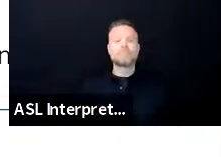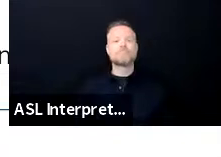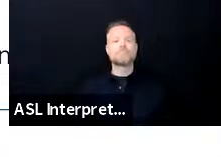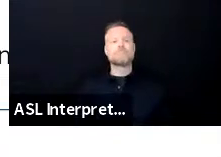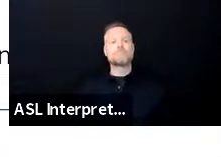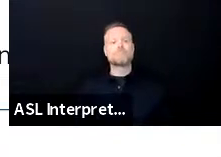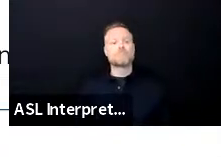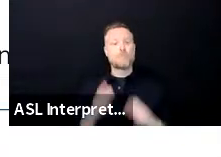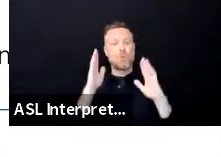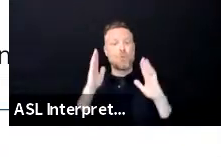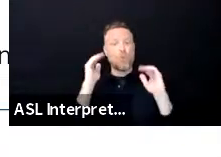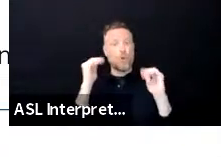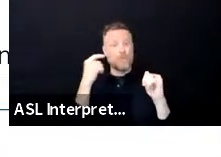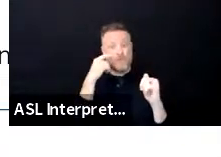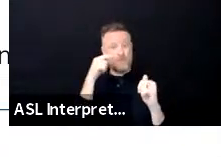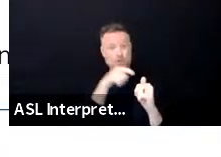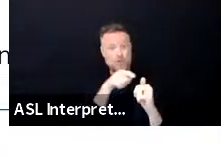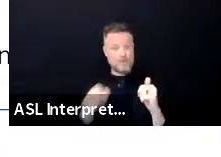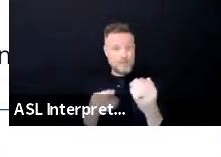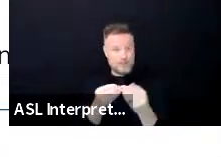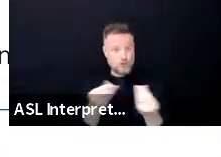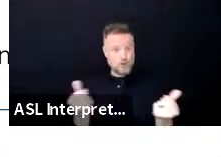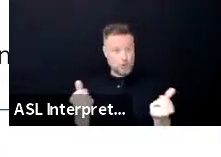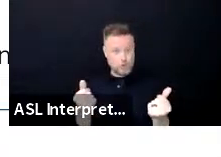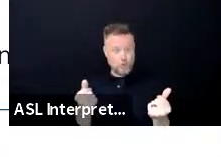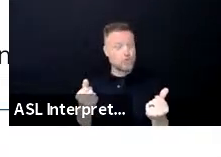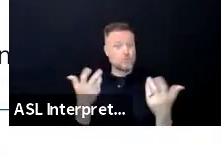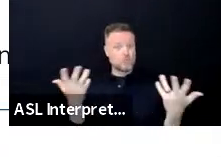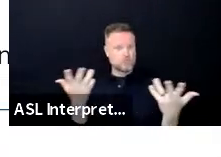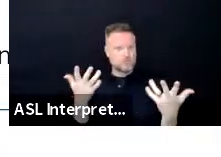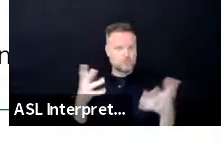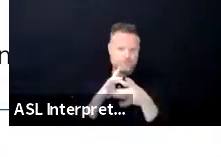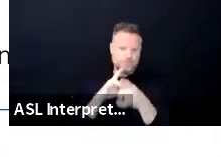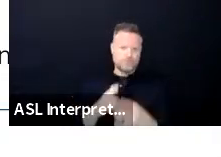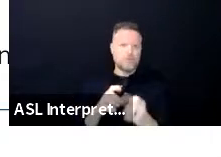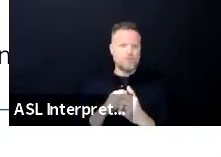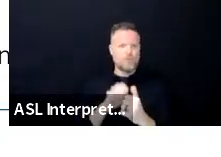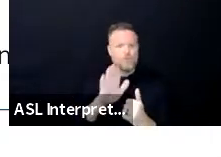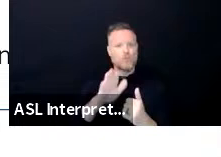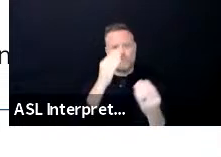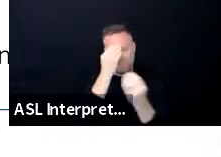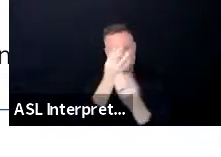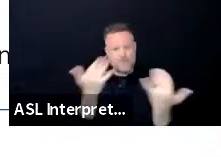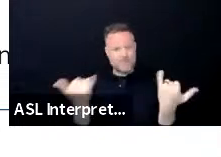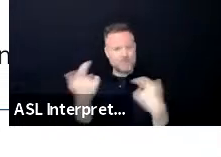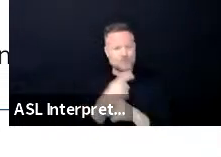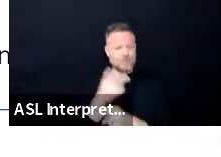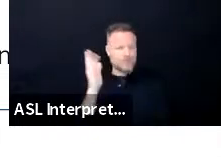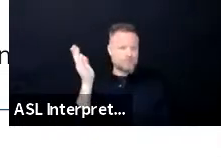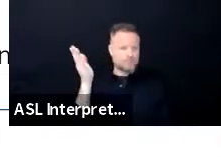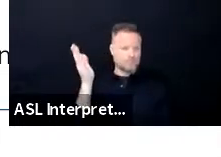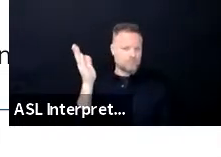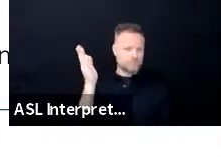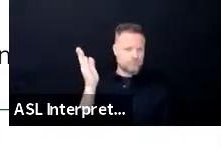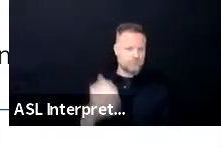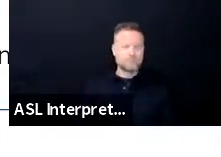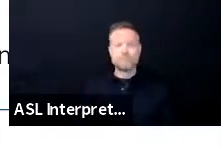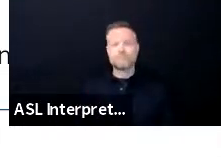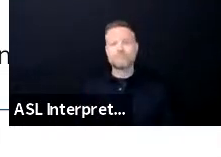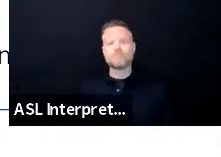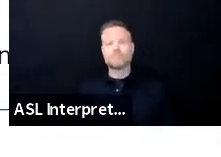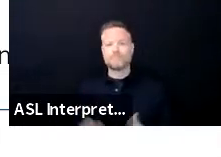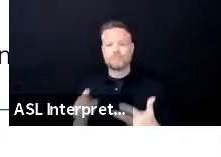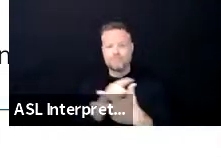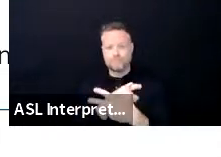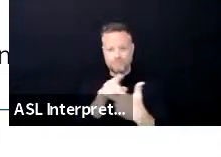to this issue right here is rooted in some information that they'll be able to share with us. So we have 3 different